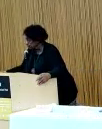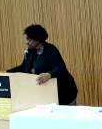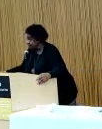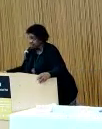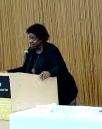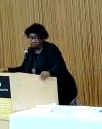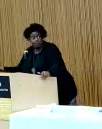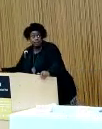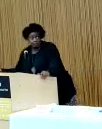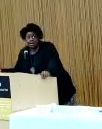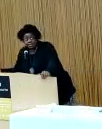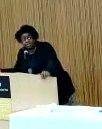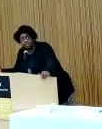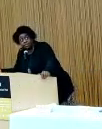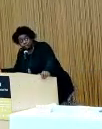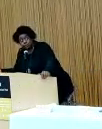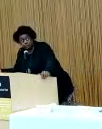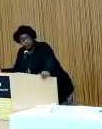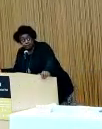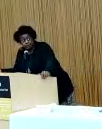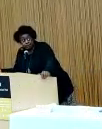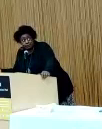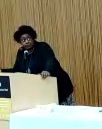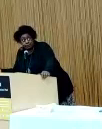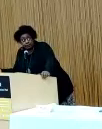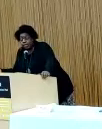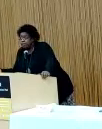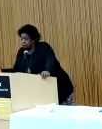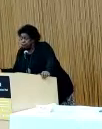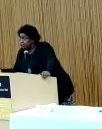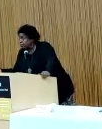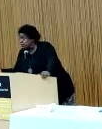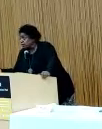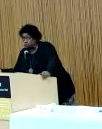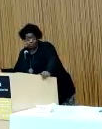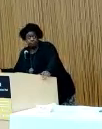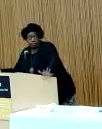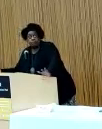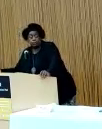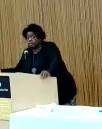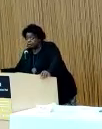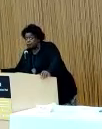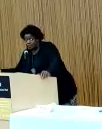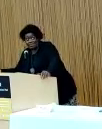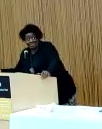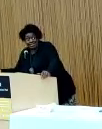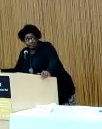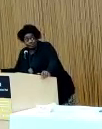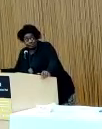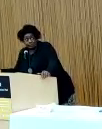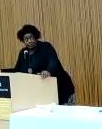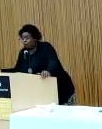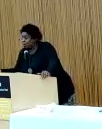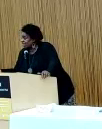people cat people have bias against dog people dog people are to are thought to be